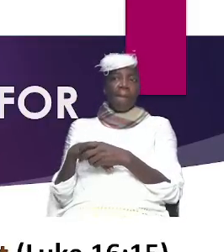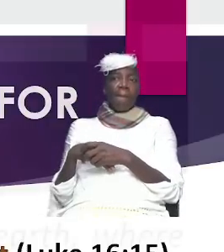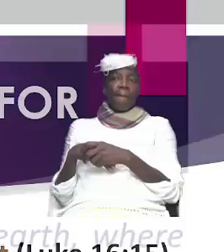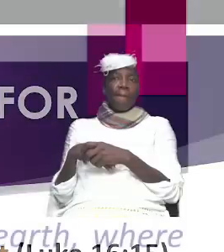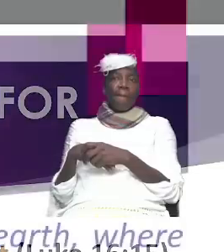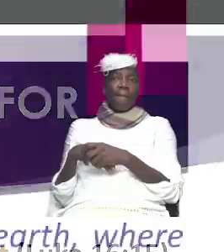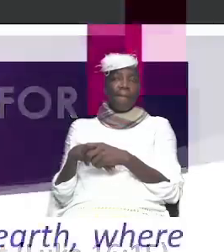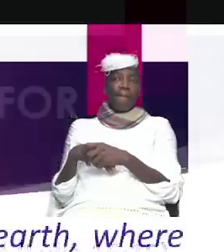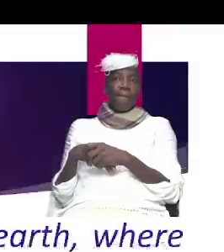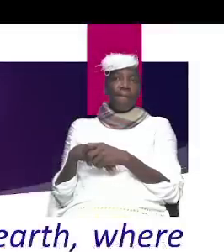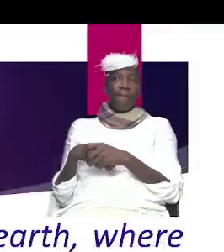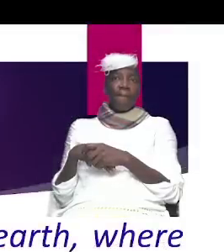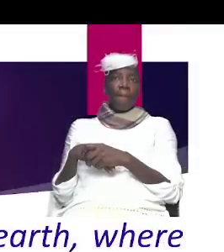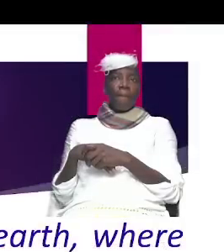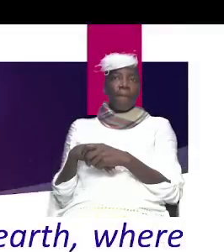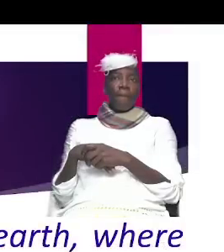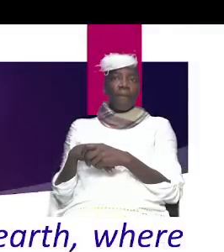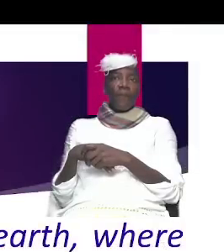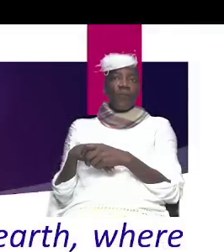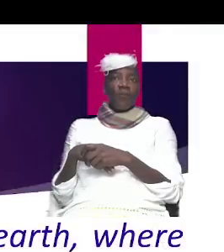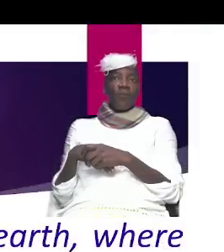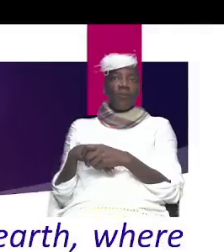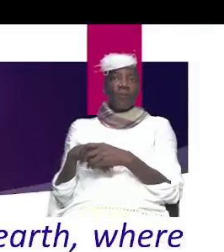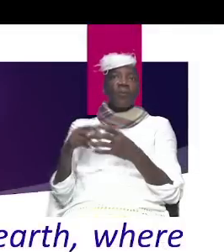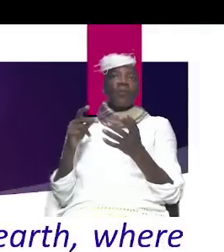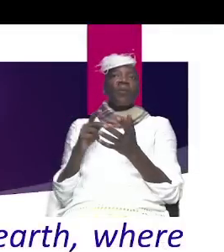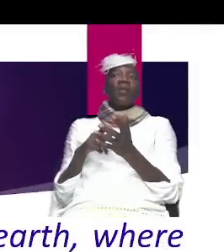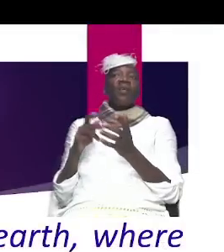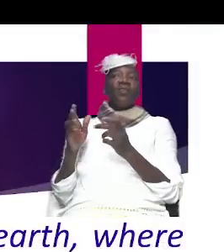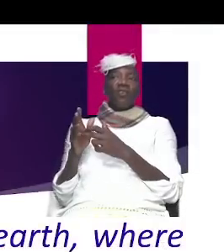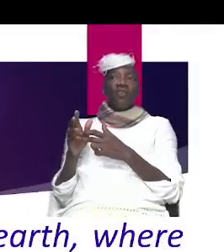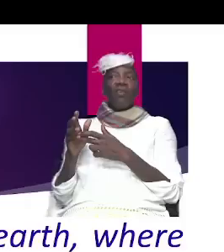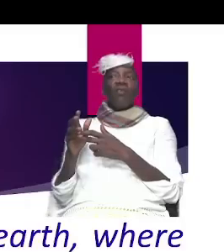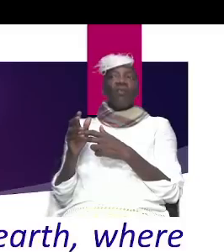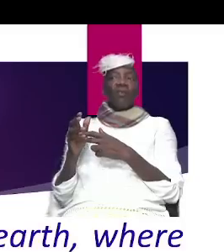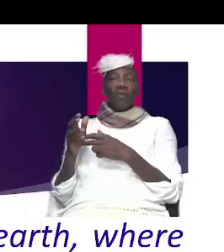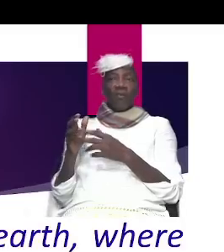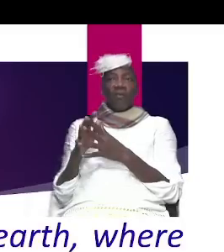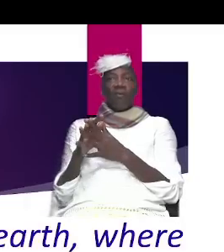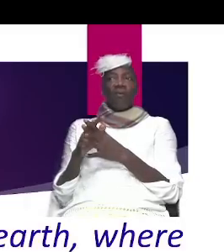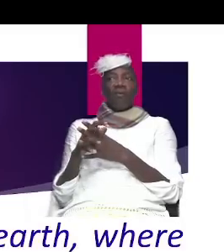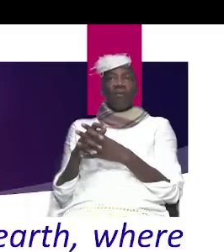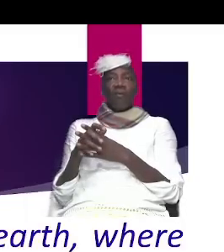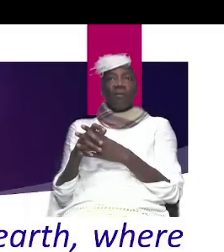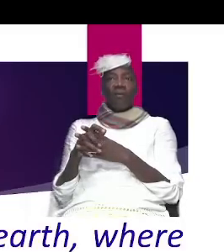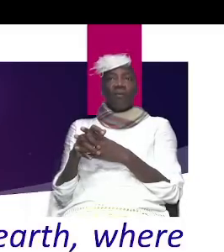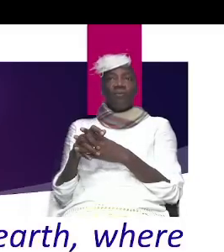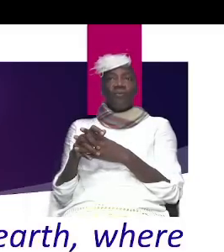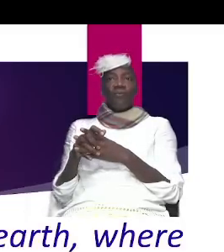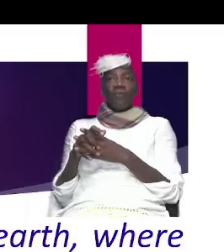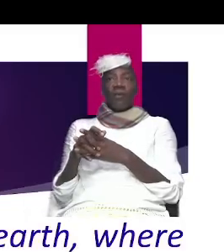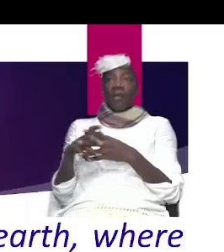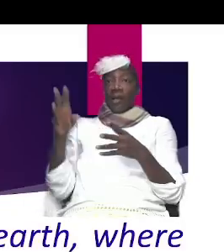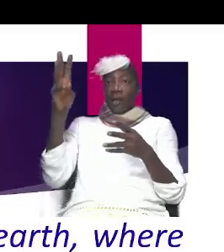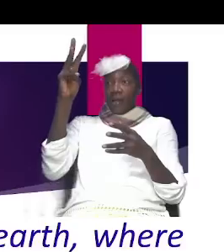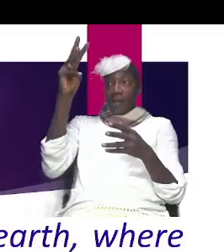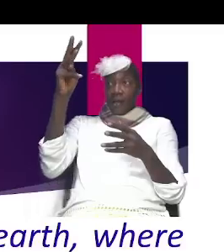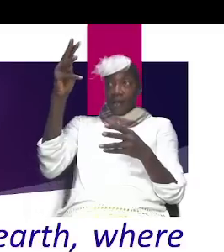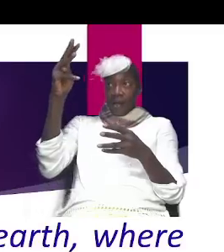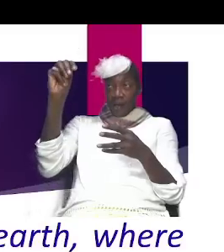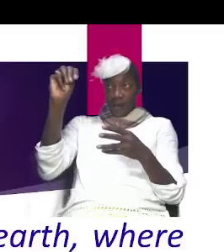And Jesus placed it into perspective. So here again in Matthew chapter 6 verses